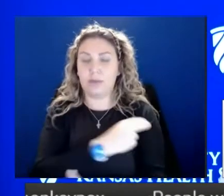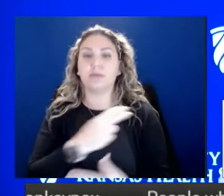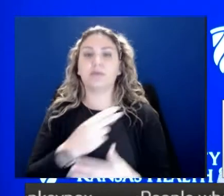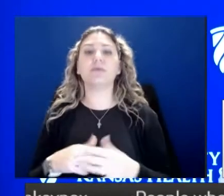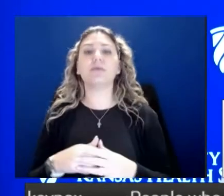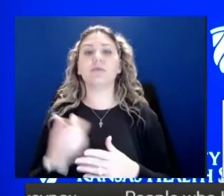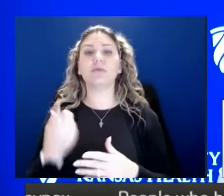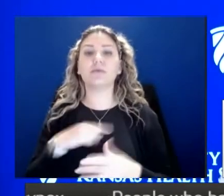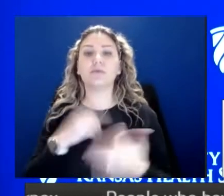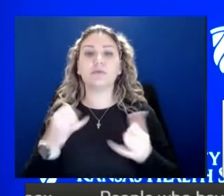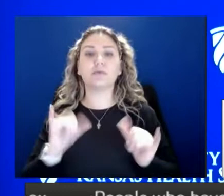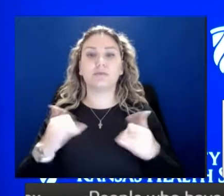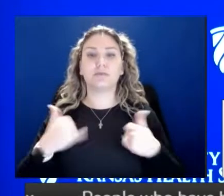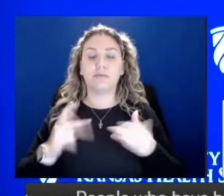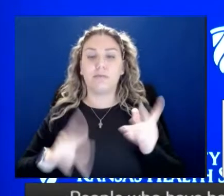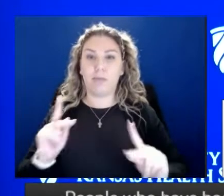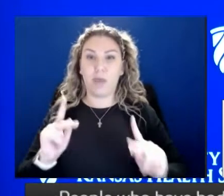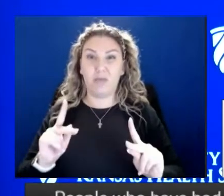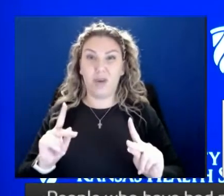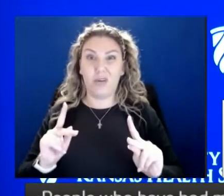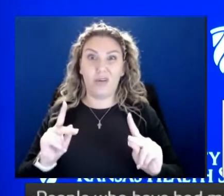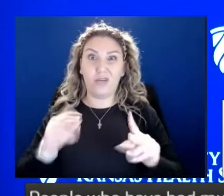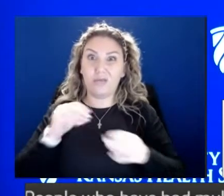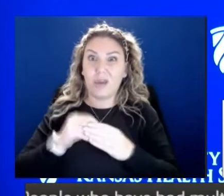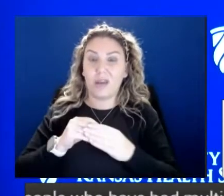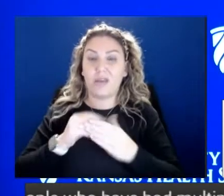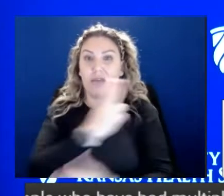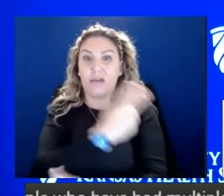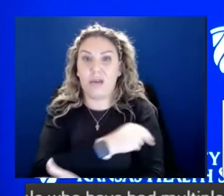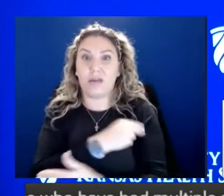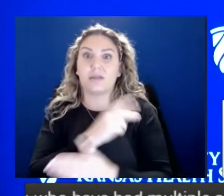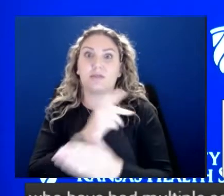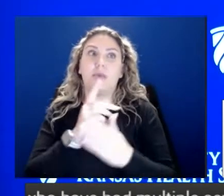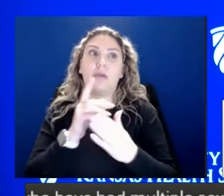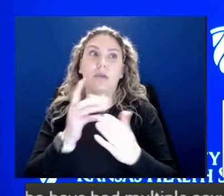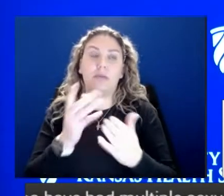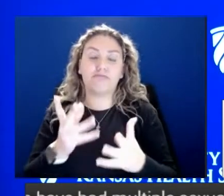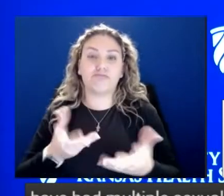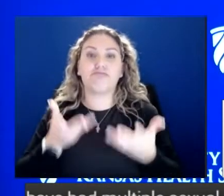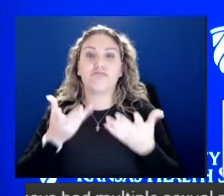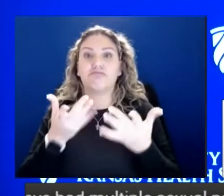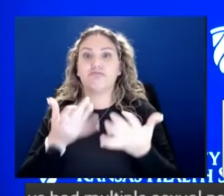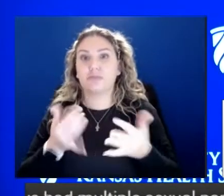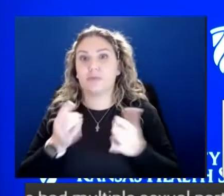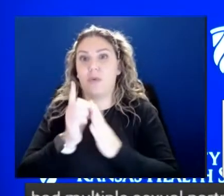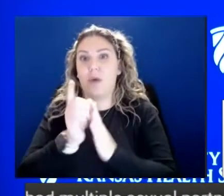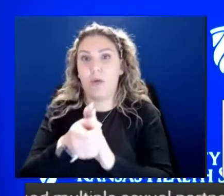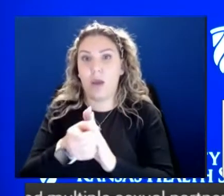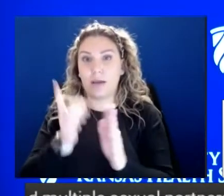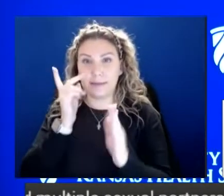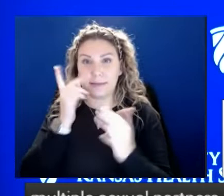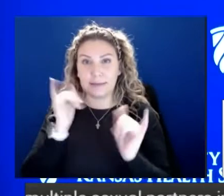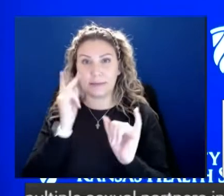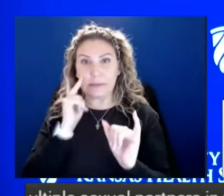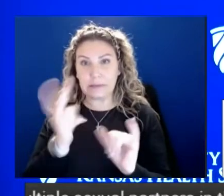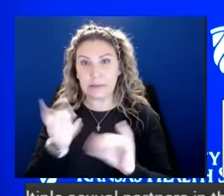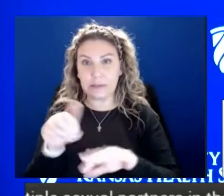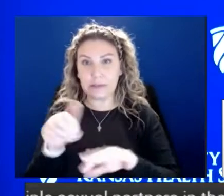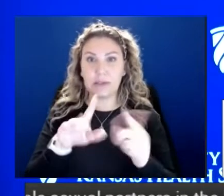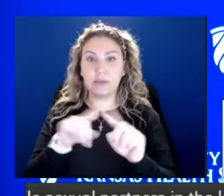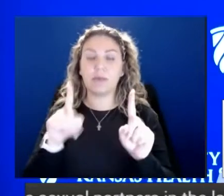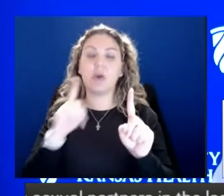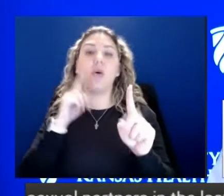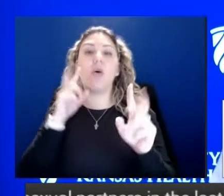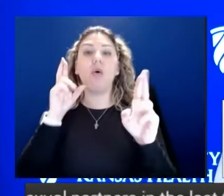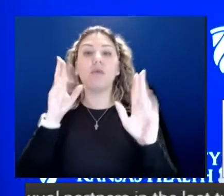have those people that have been in the hospital a while. That's why we are still seeing those deaths. But hopefully as we get further out